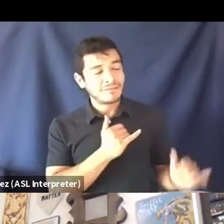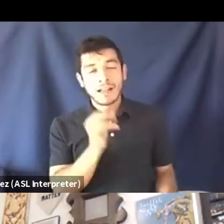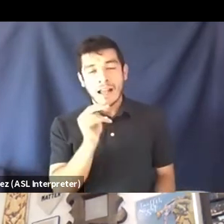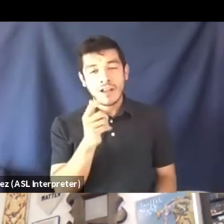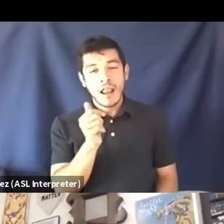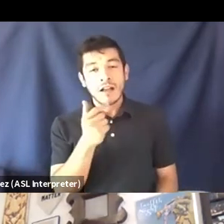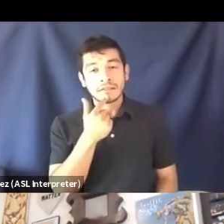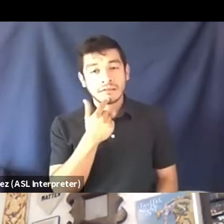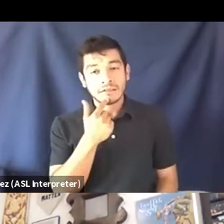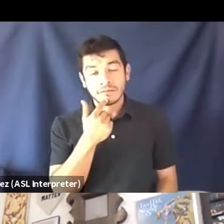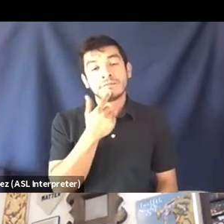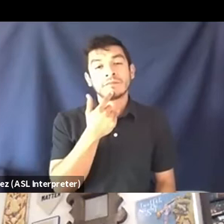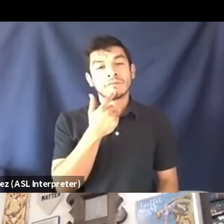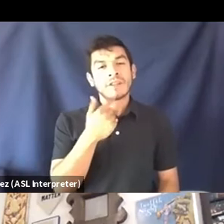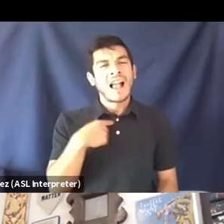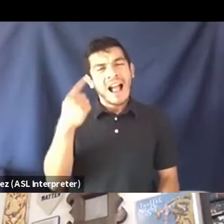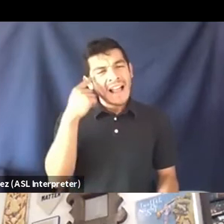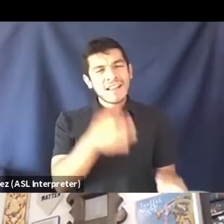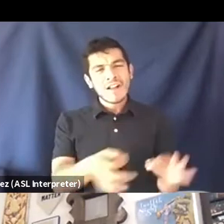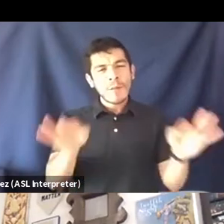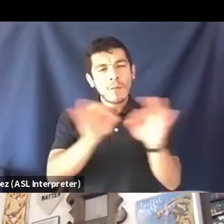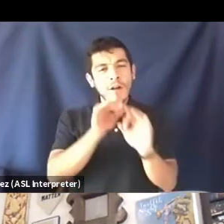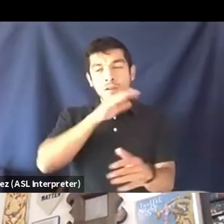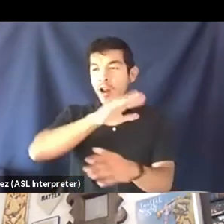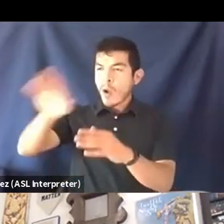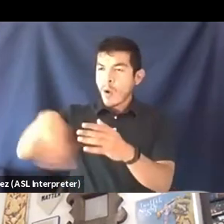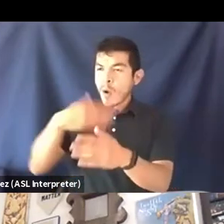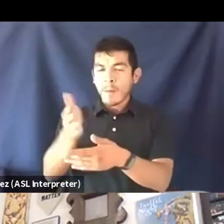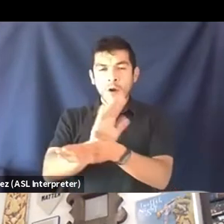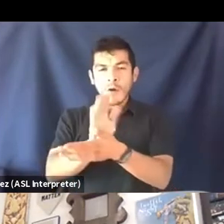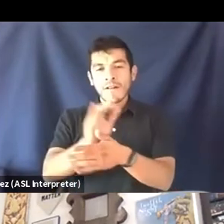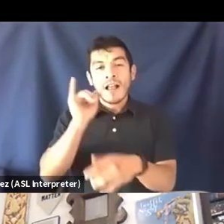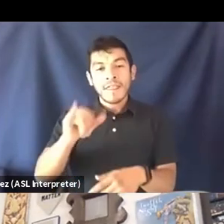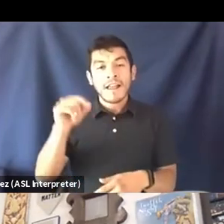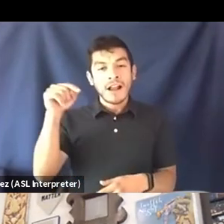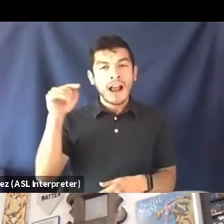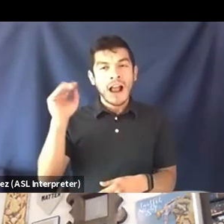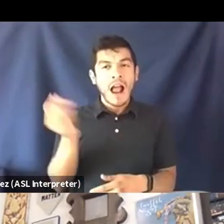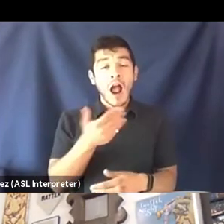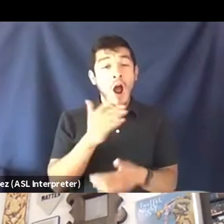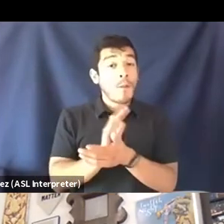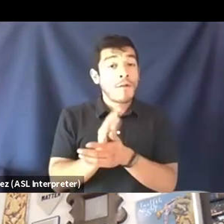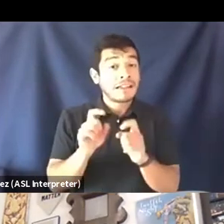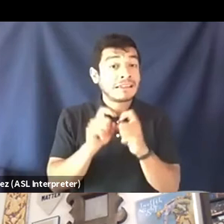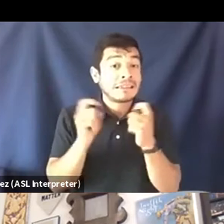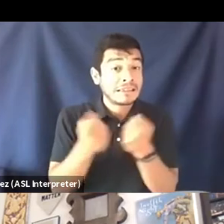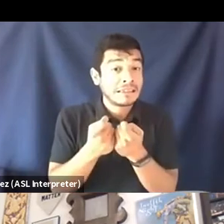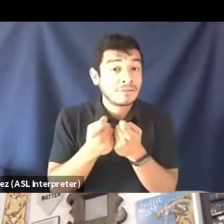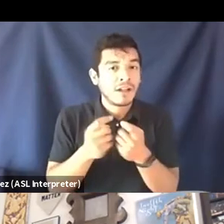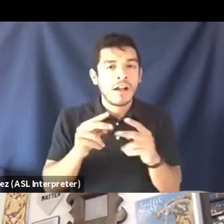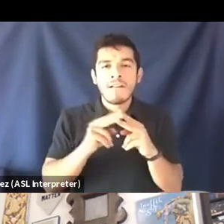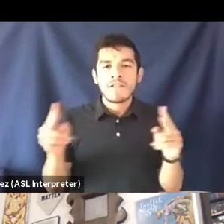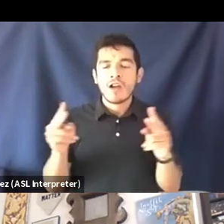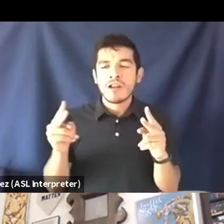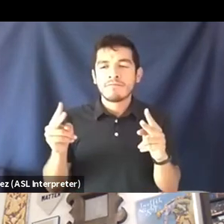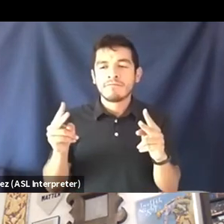important through the whole making of this film that the film team was so incredibly